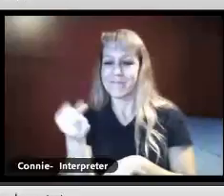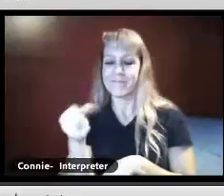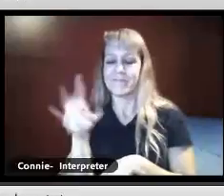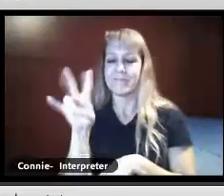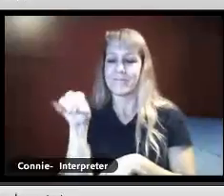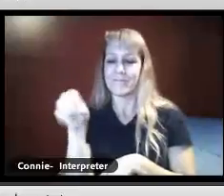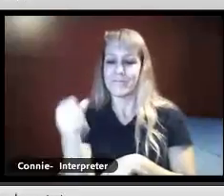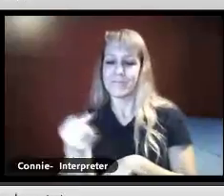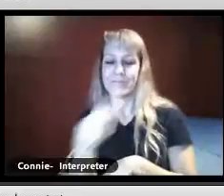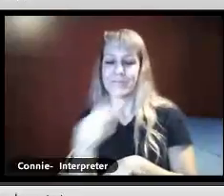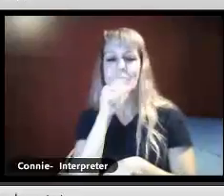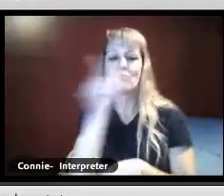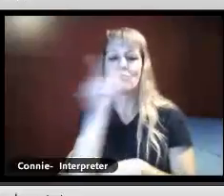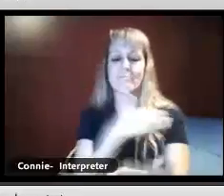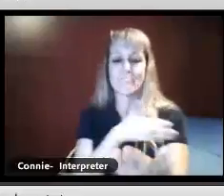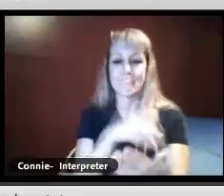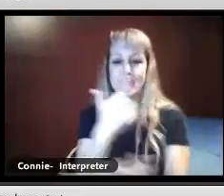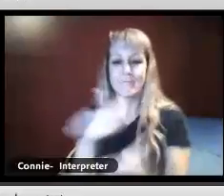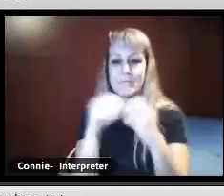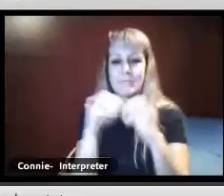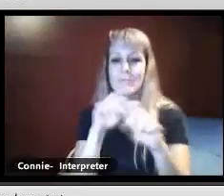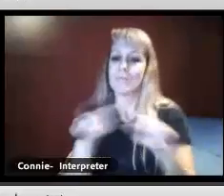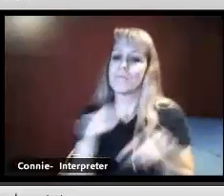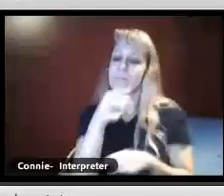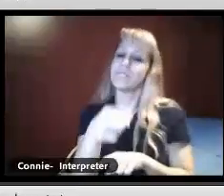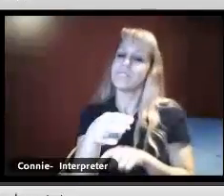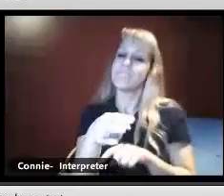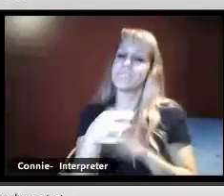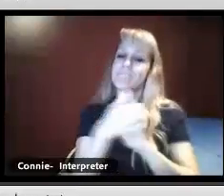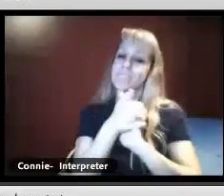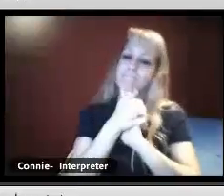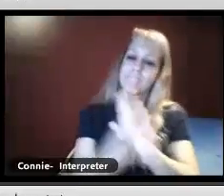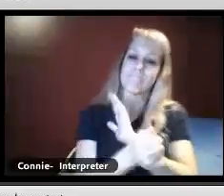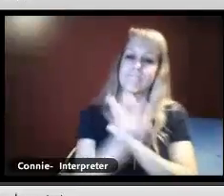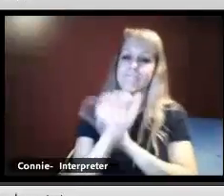anymore, but he broke the mold for that kind of